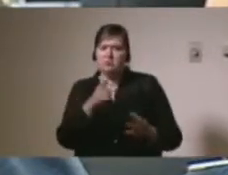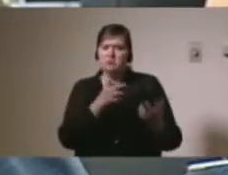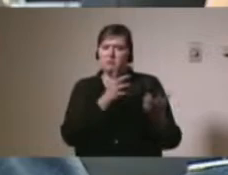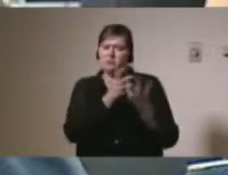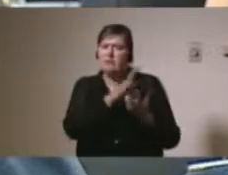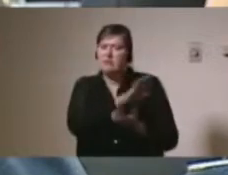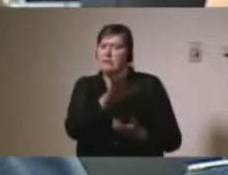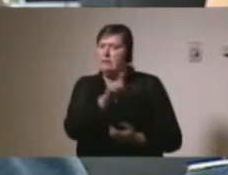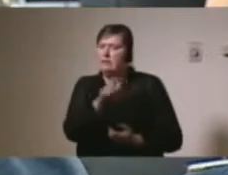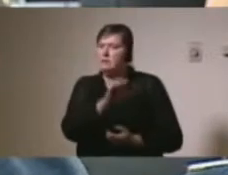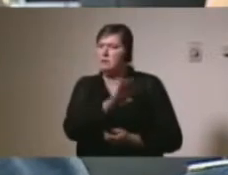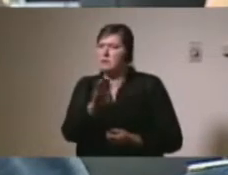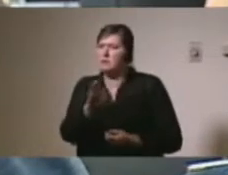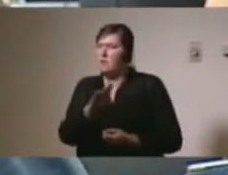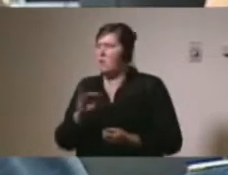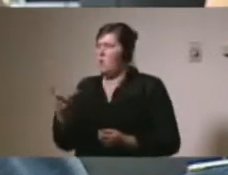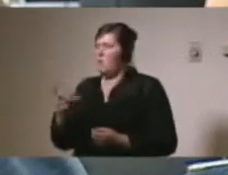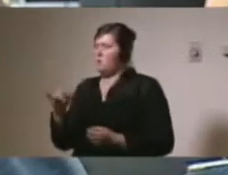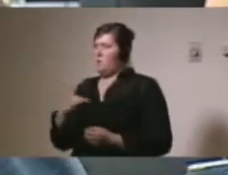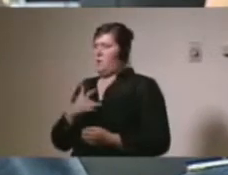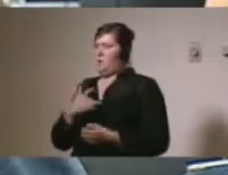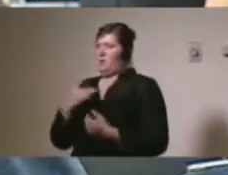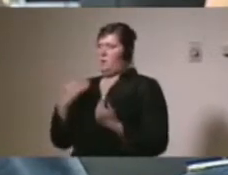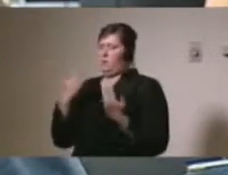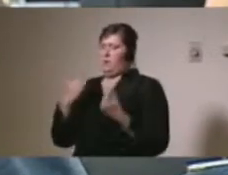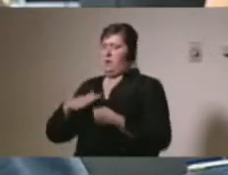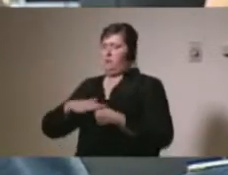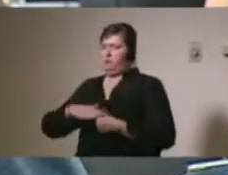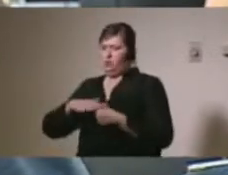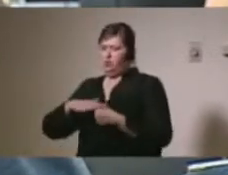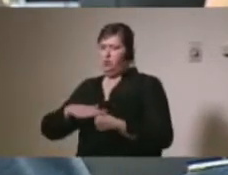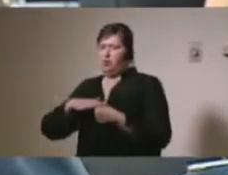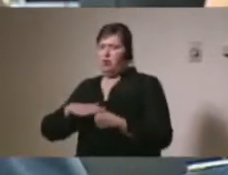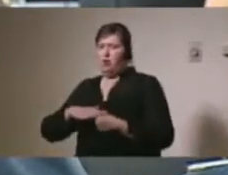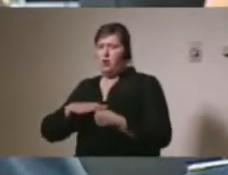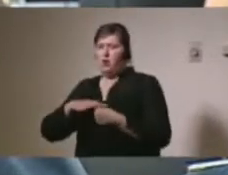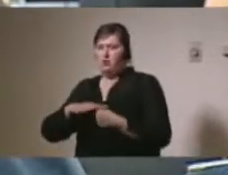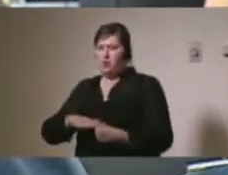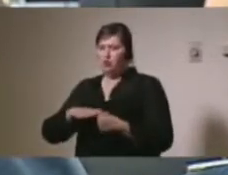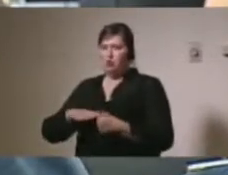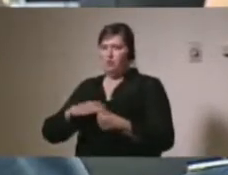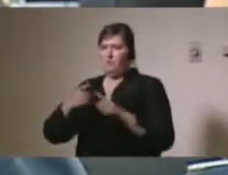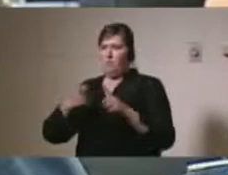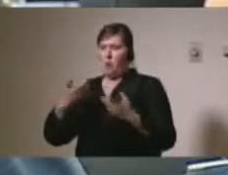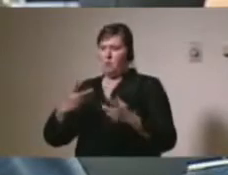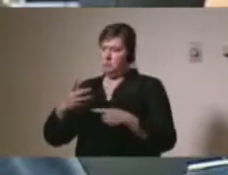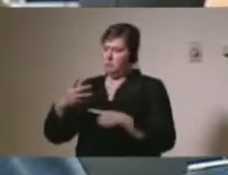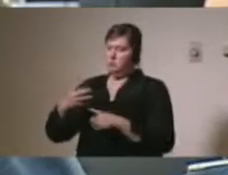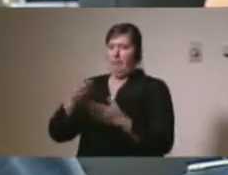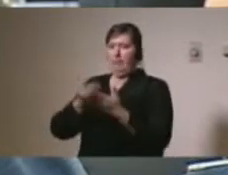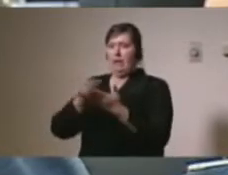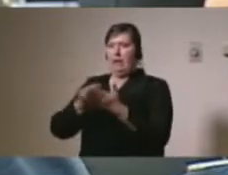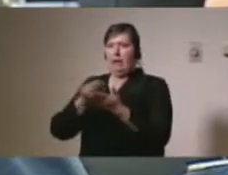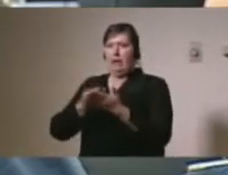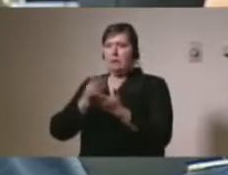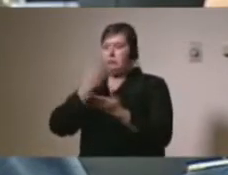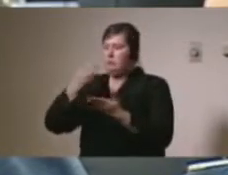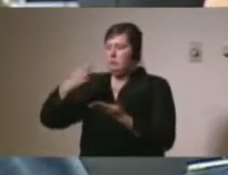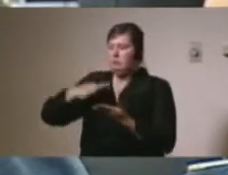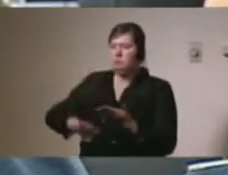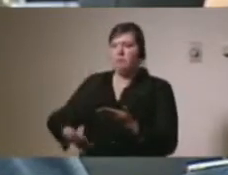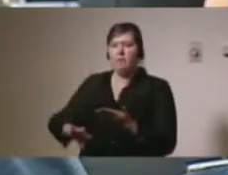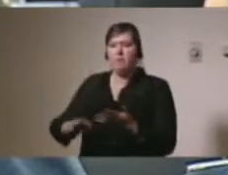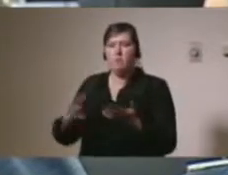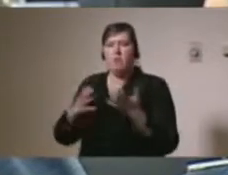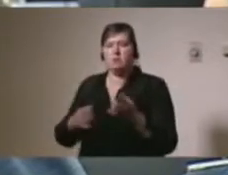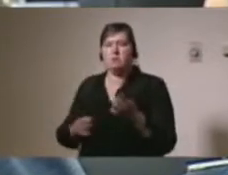And then there is the pressure that comes from being there just to make a profit. We know that, and